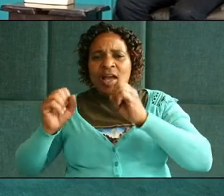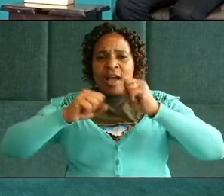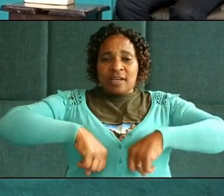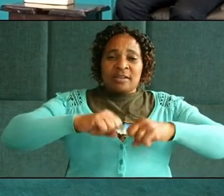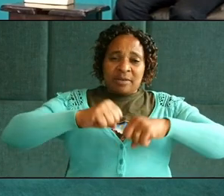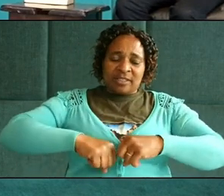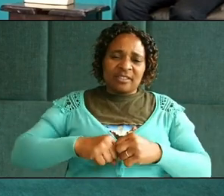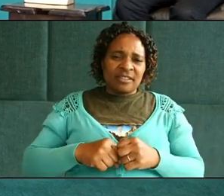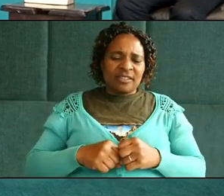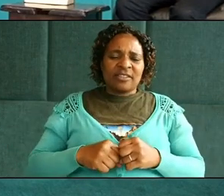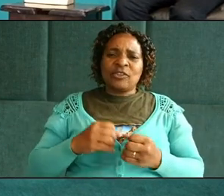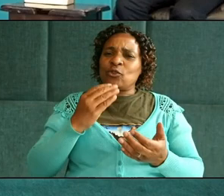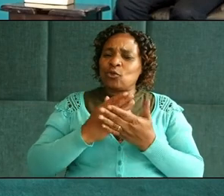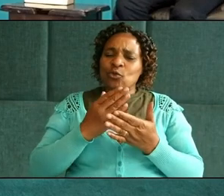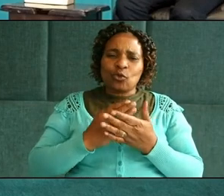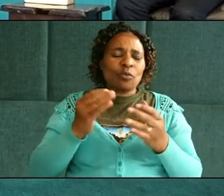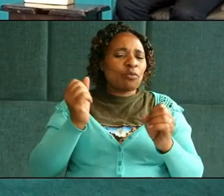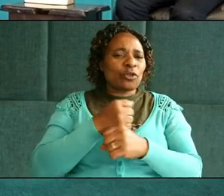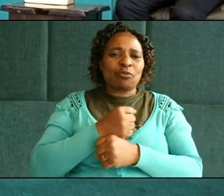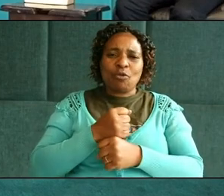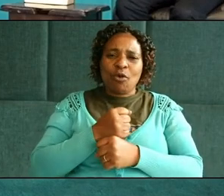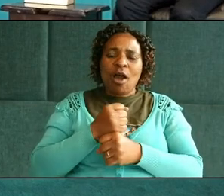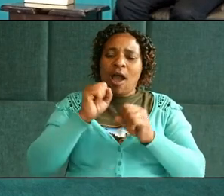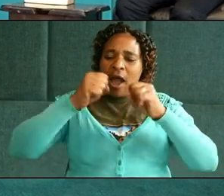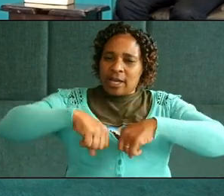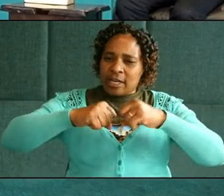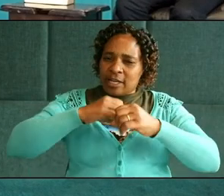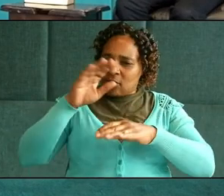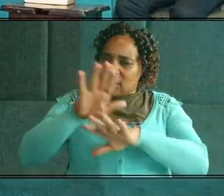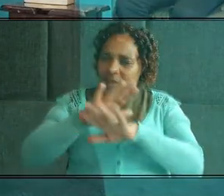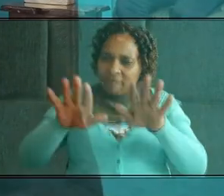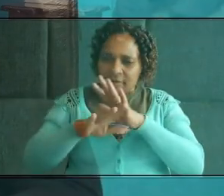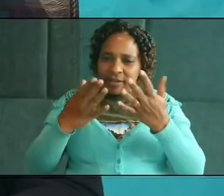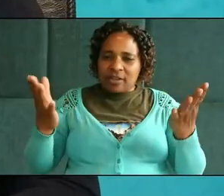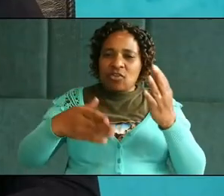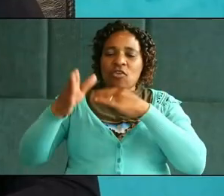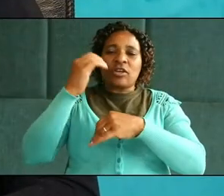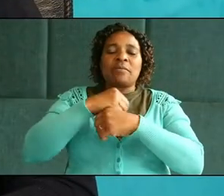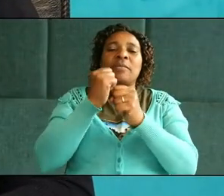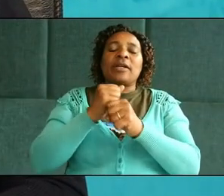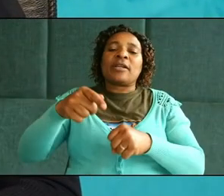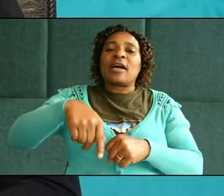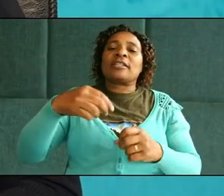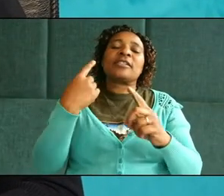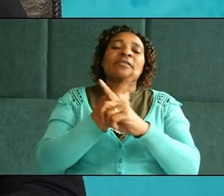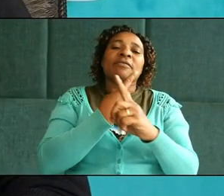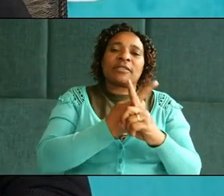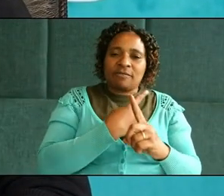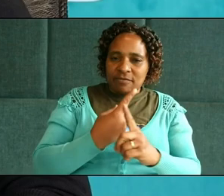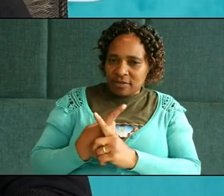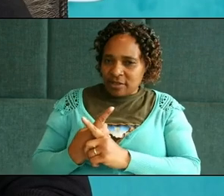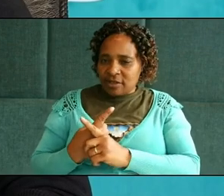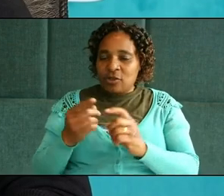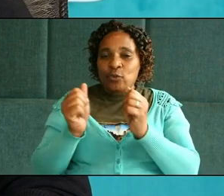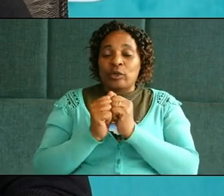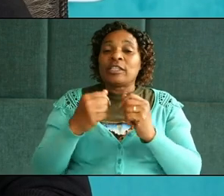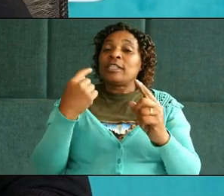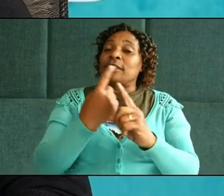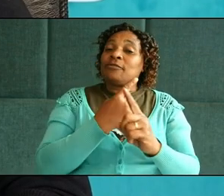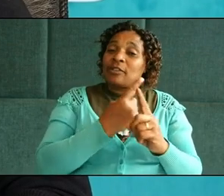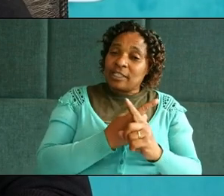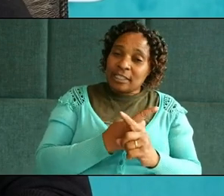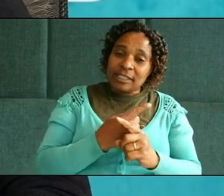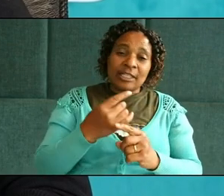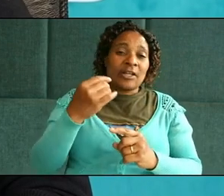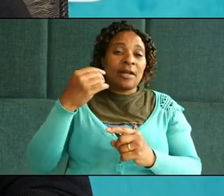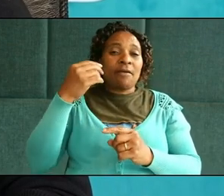on everything. We are diverse. God created us differently with different